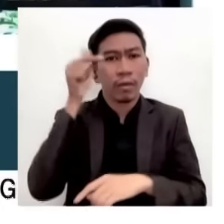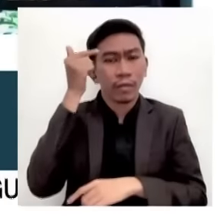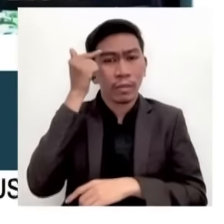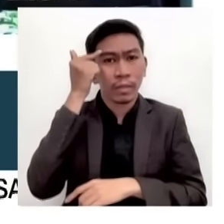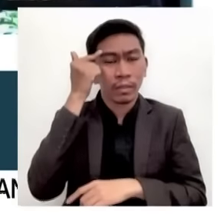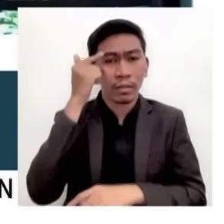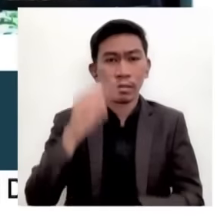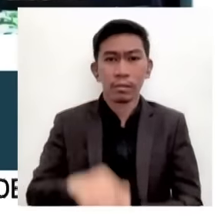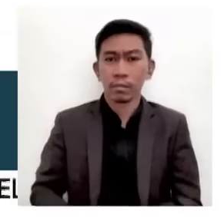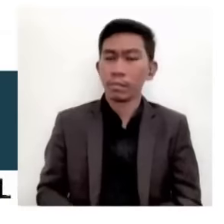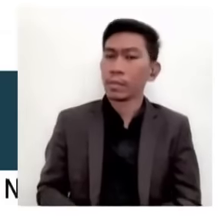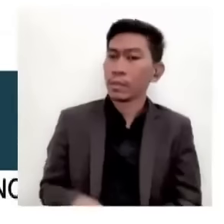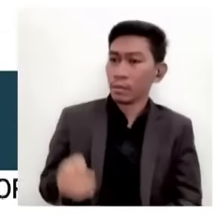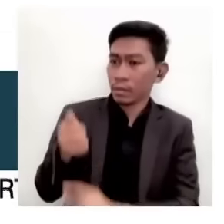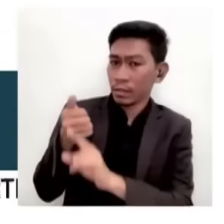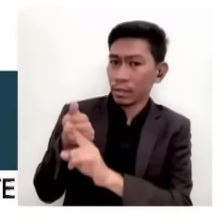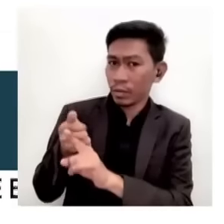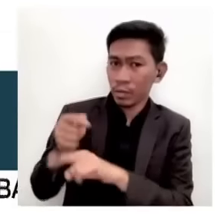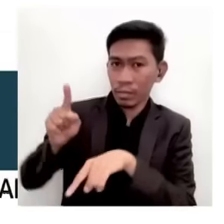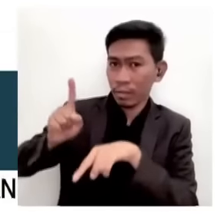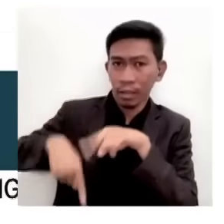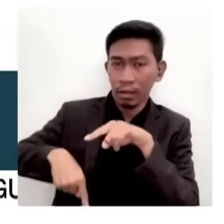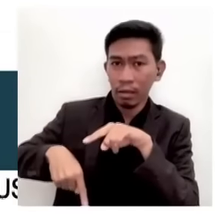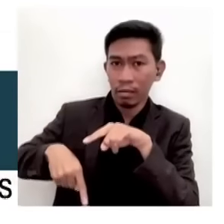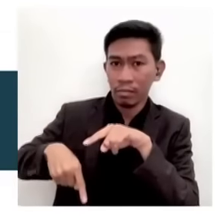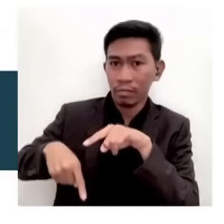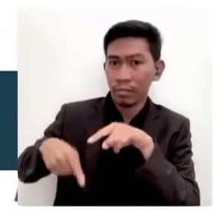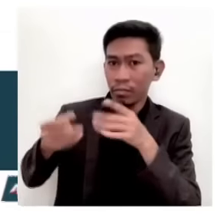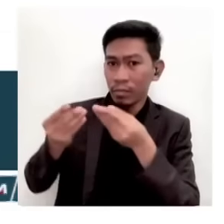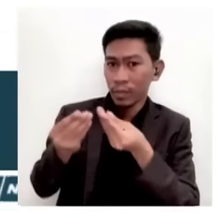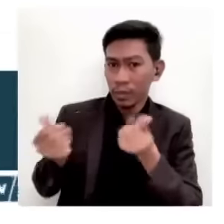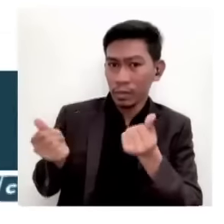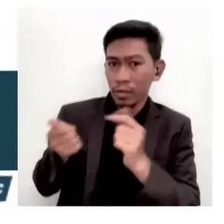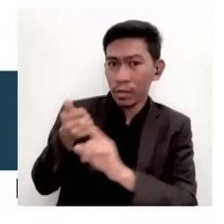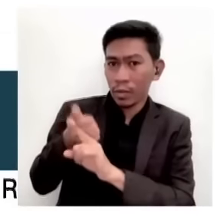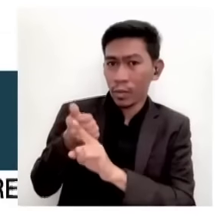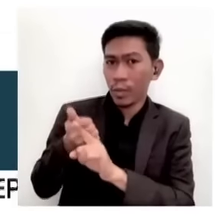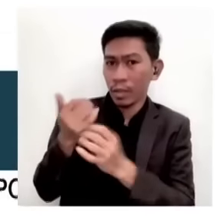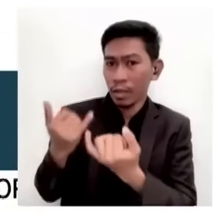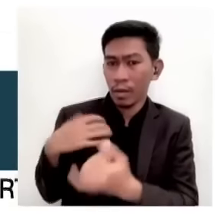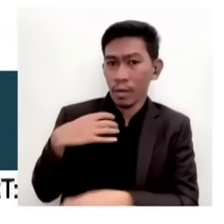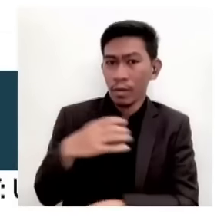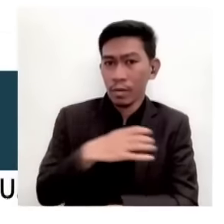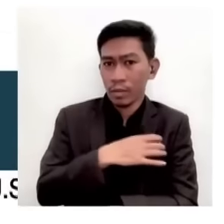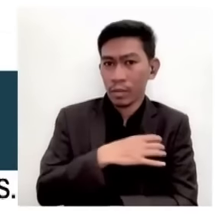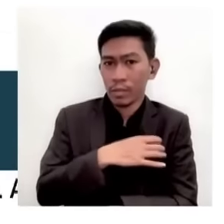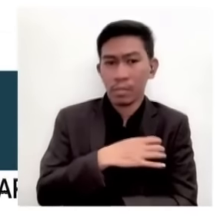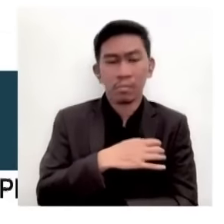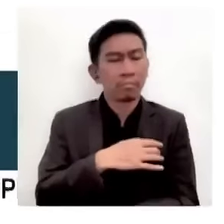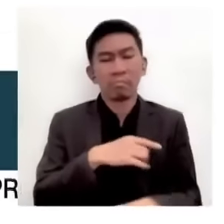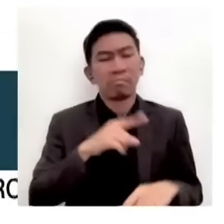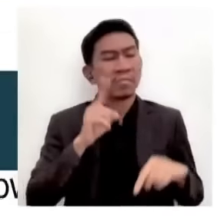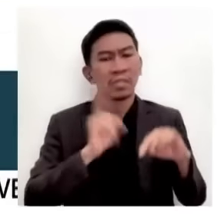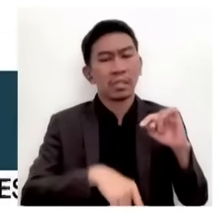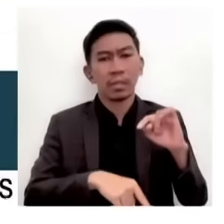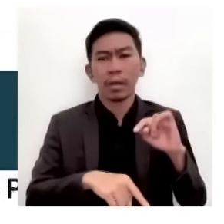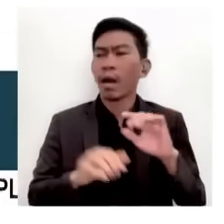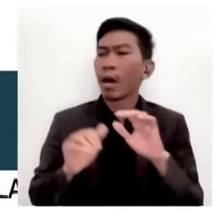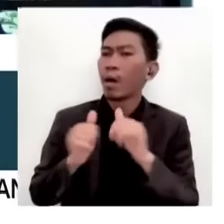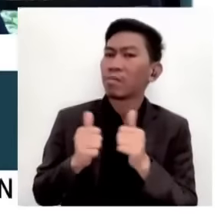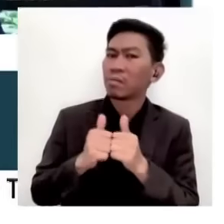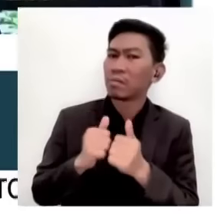kayang i-address? Can't you address that, being that you're a sitting congressman? Ay, hindi kaya ko. Well, how so? Why?